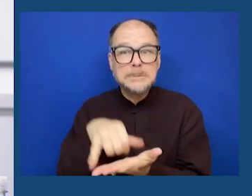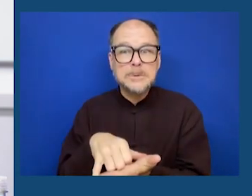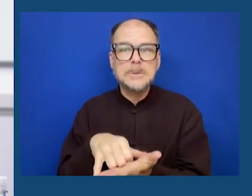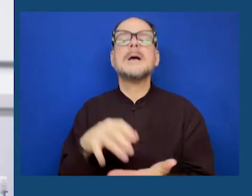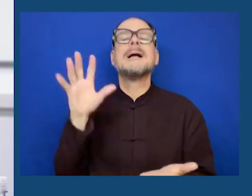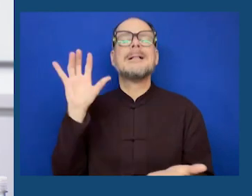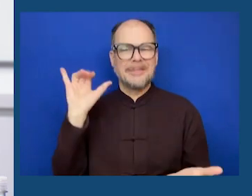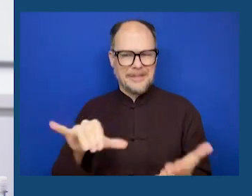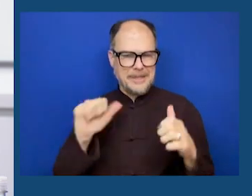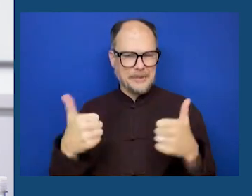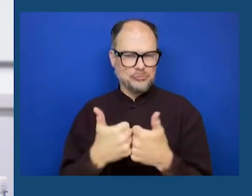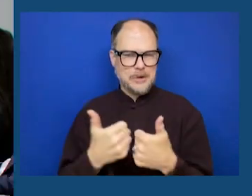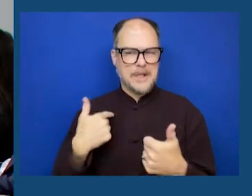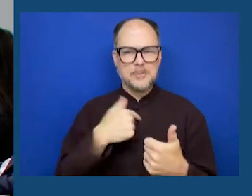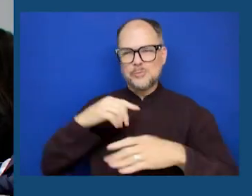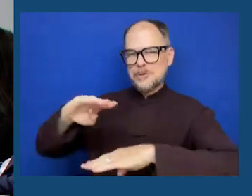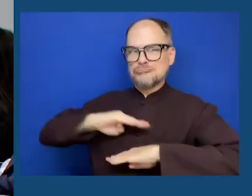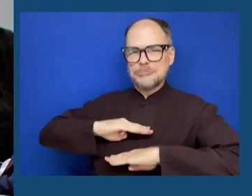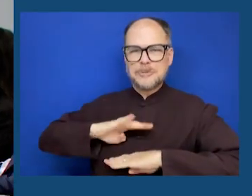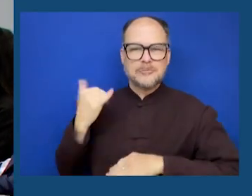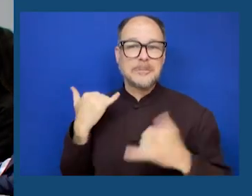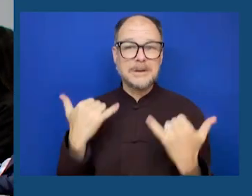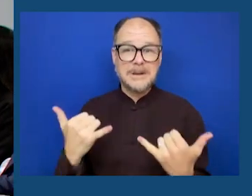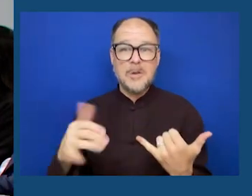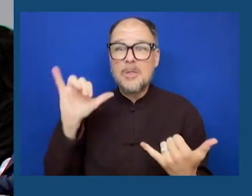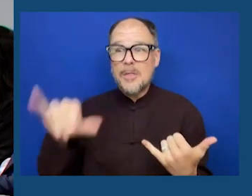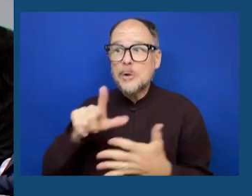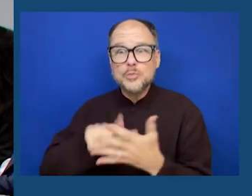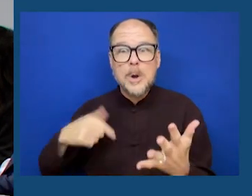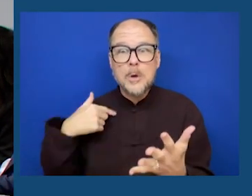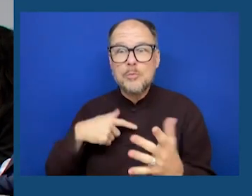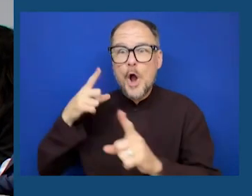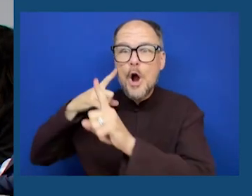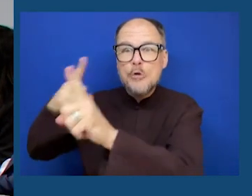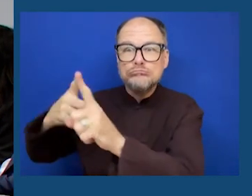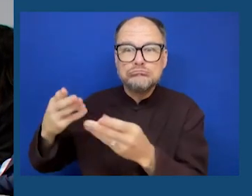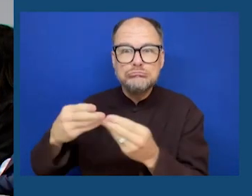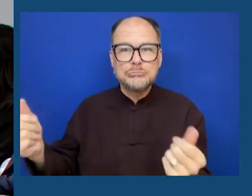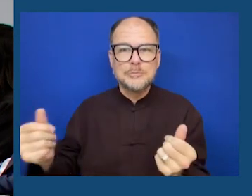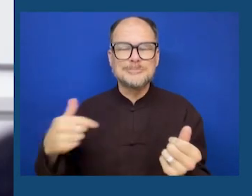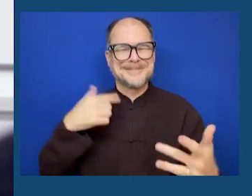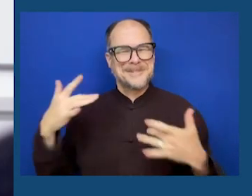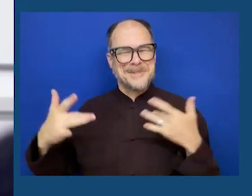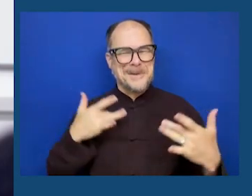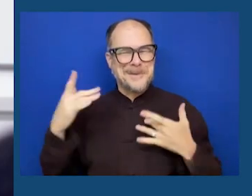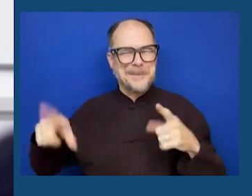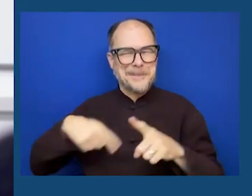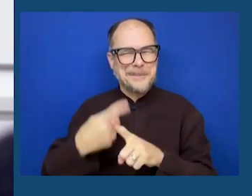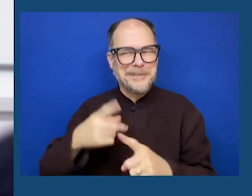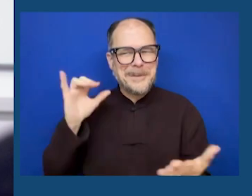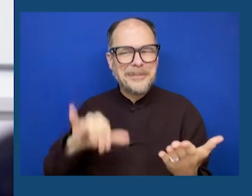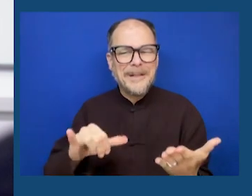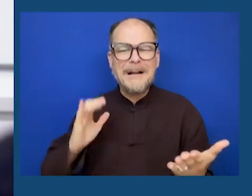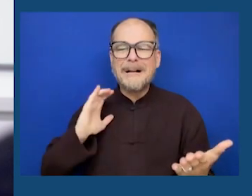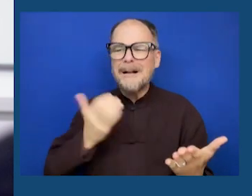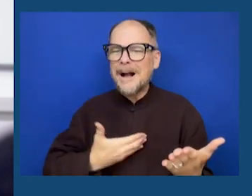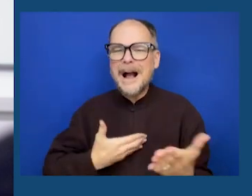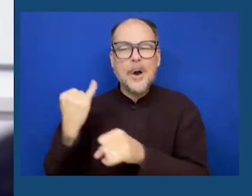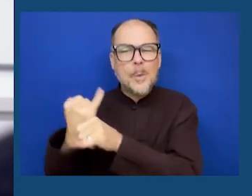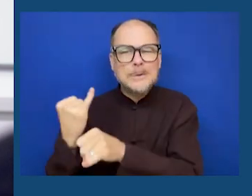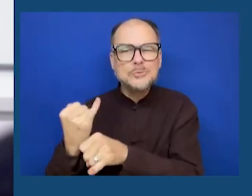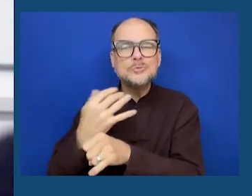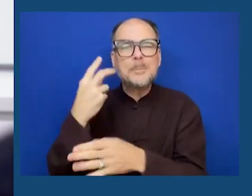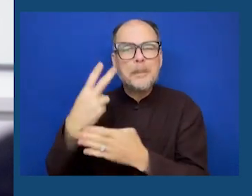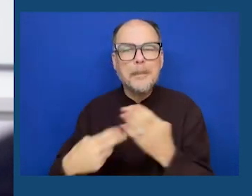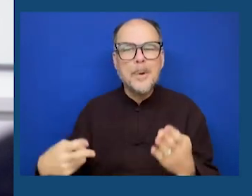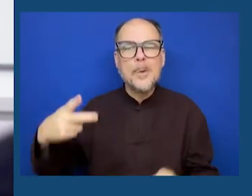challenge that we're meeting right now. That's what we're solving for. And I'm really excited about that as well. I think it really puts our institutions, public and private, on